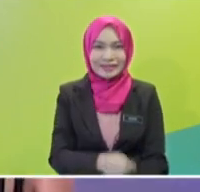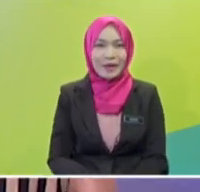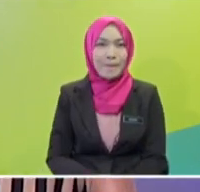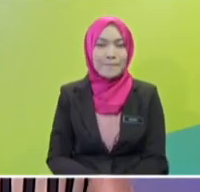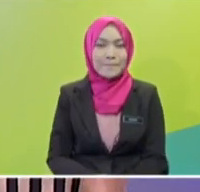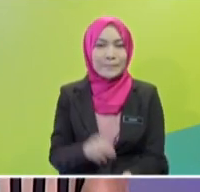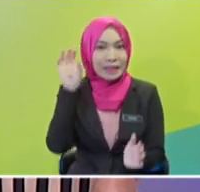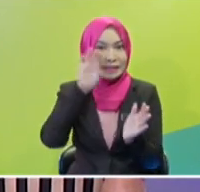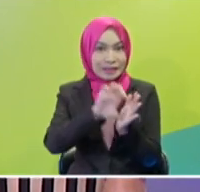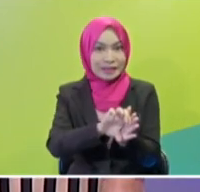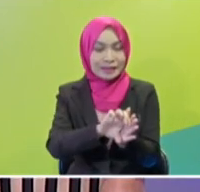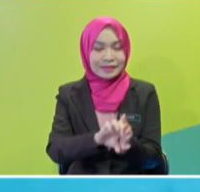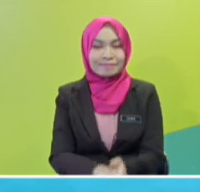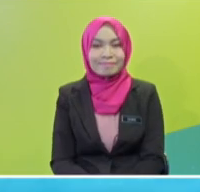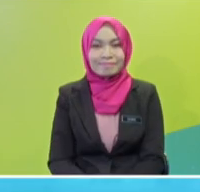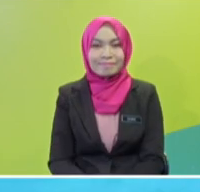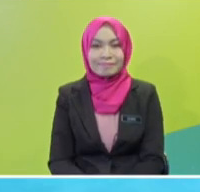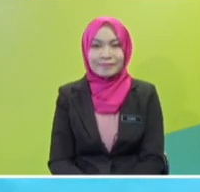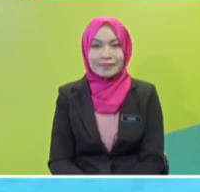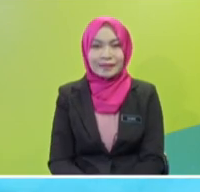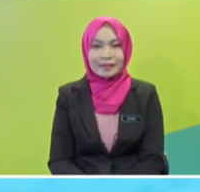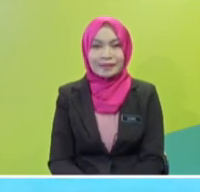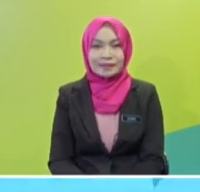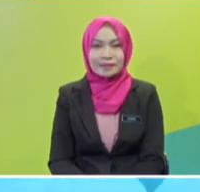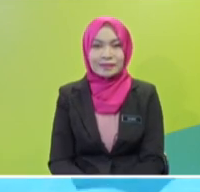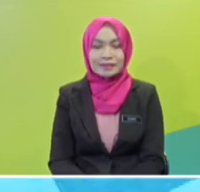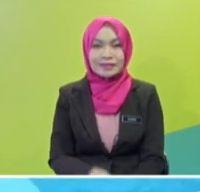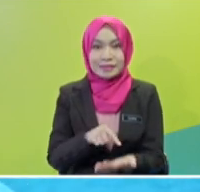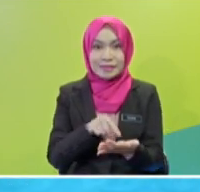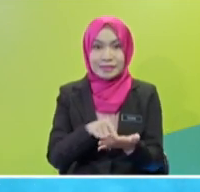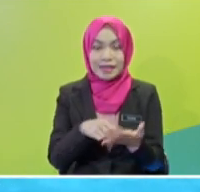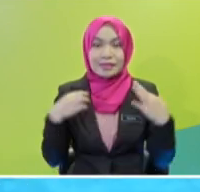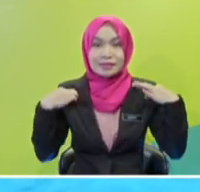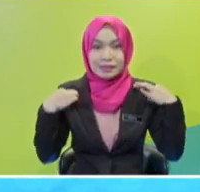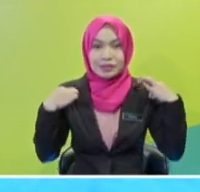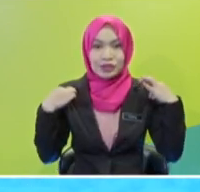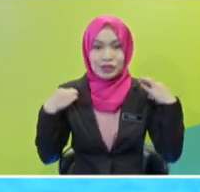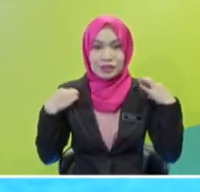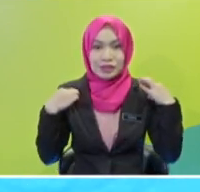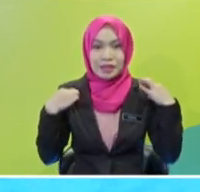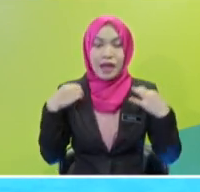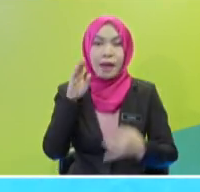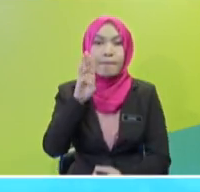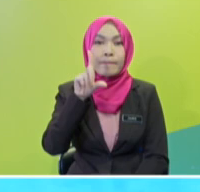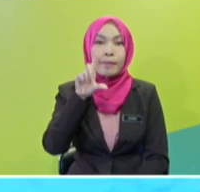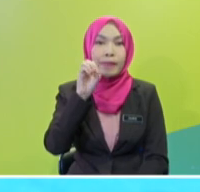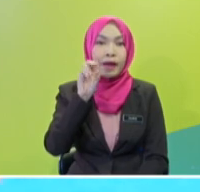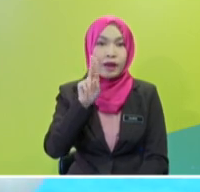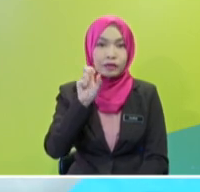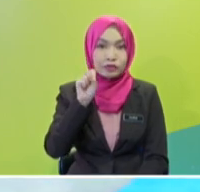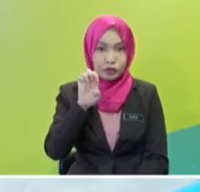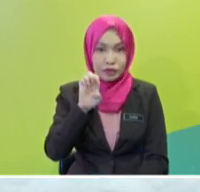Yes. This is a shirt, a t-shirt, a blouse, mm-hmm. a